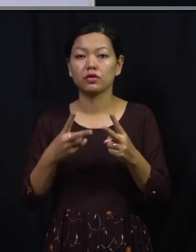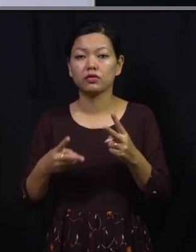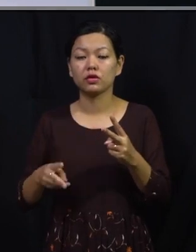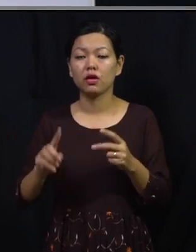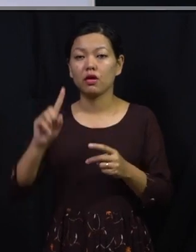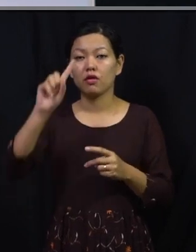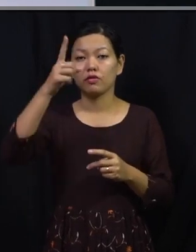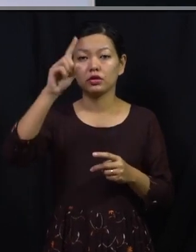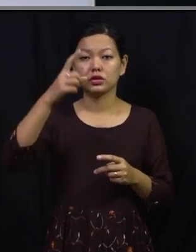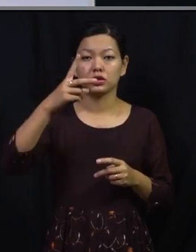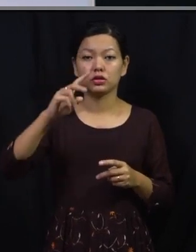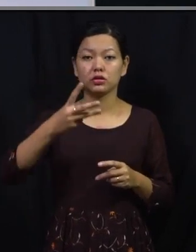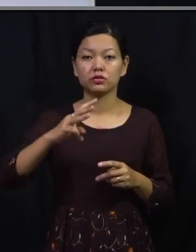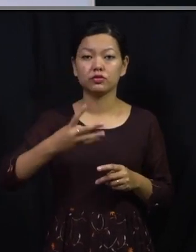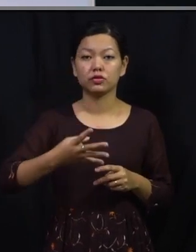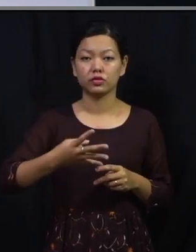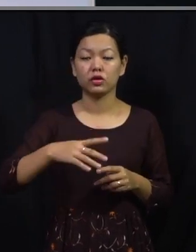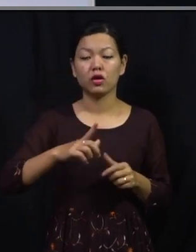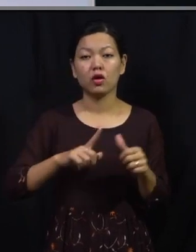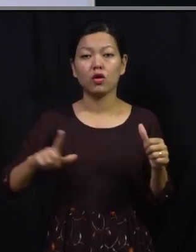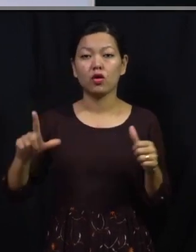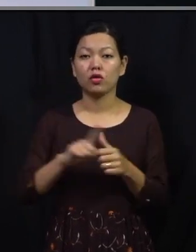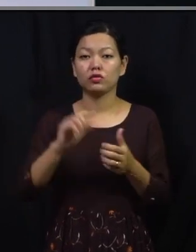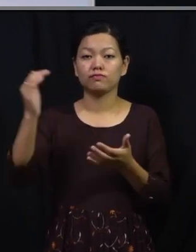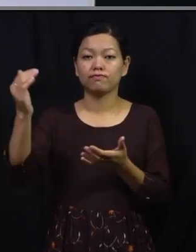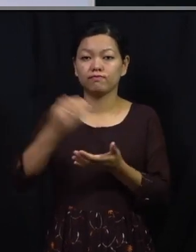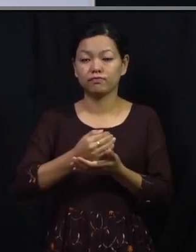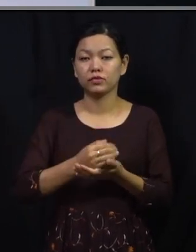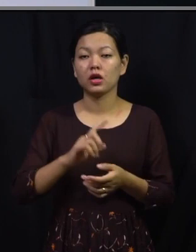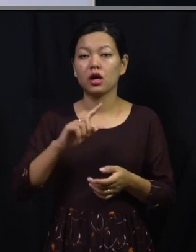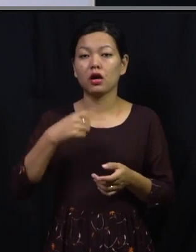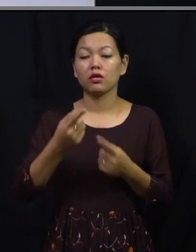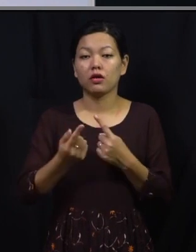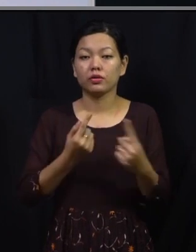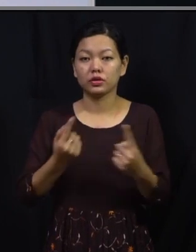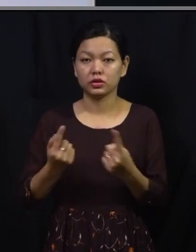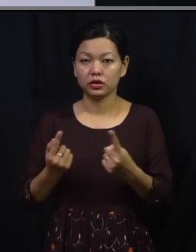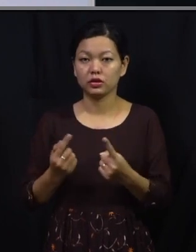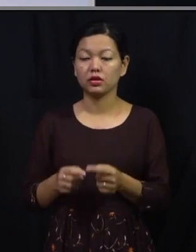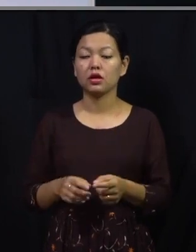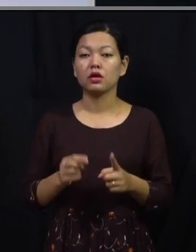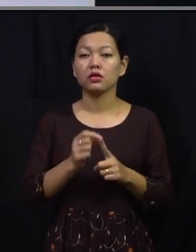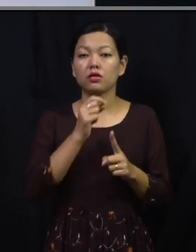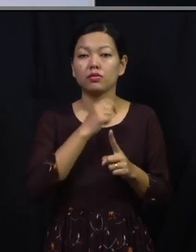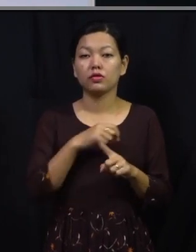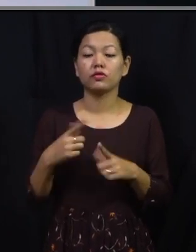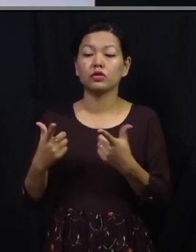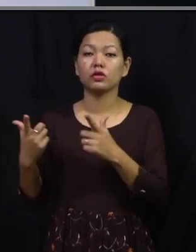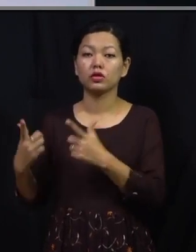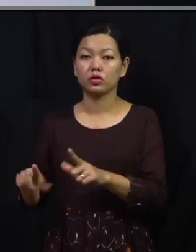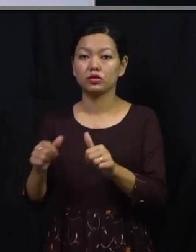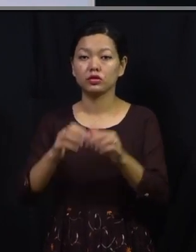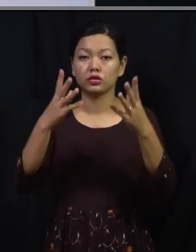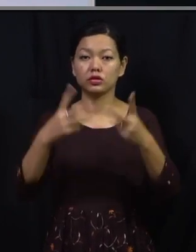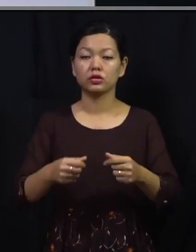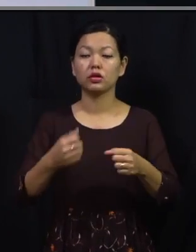ledger, from trial balance, we'll take all the activities relating to trading and then prepare a profit and loss account. And the